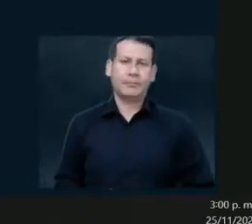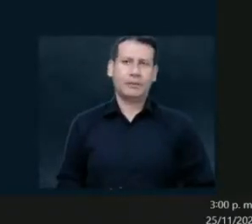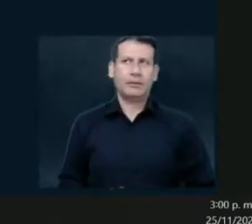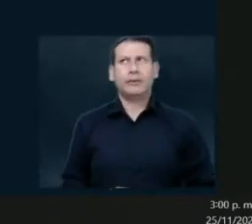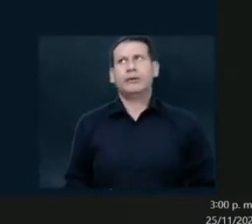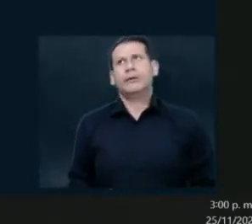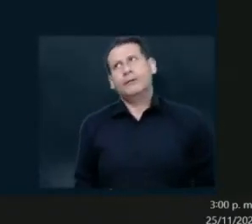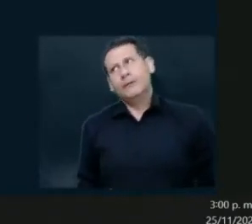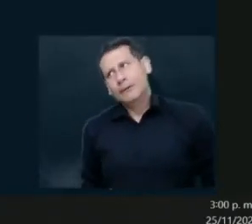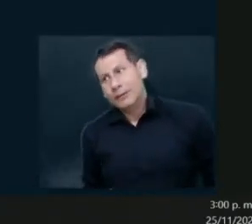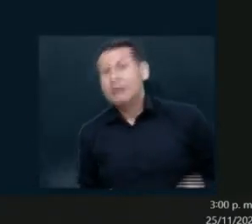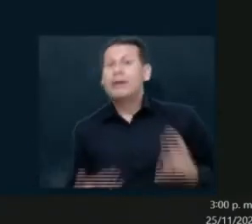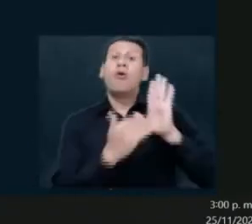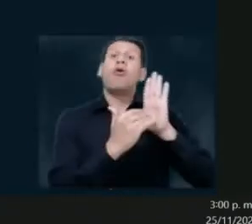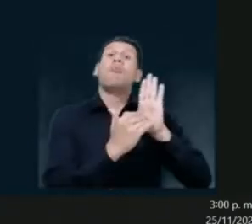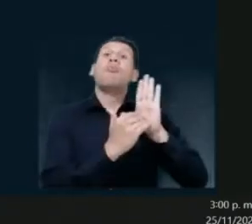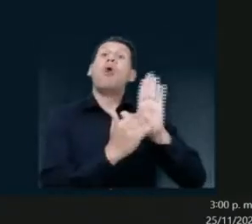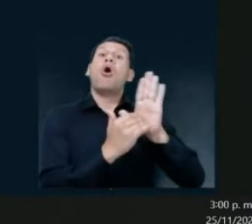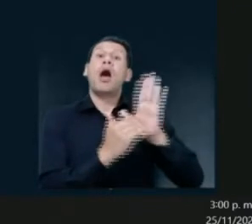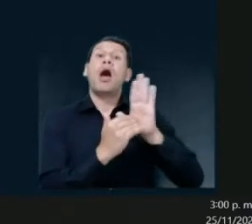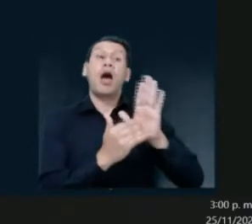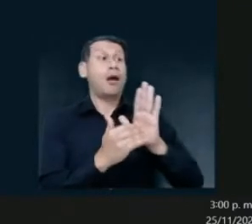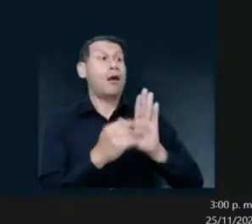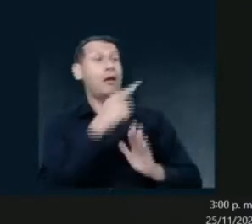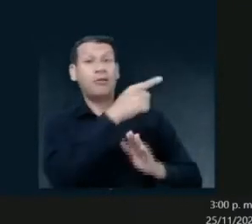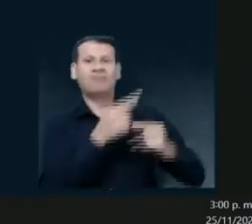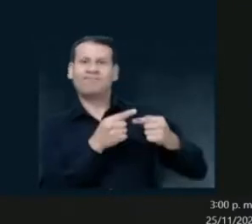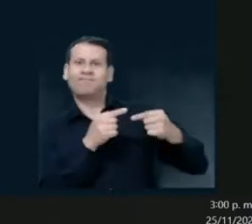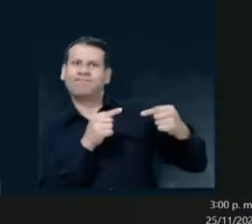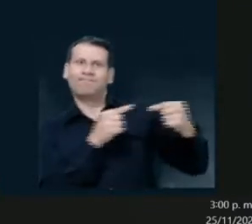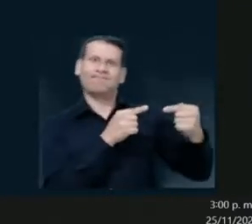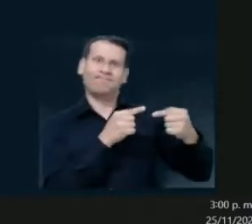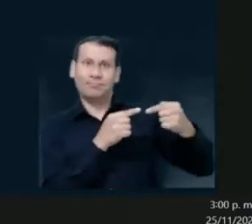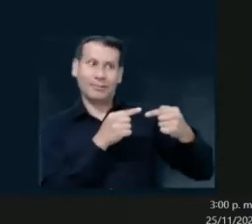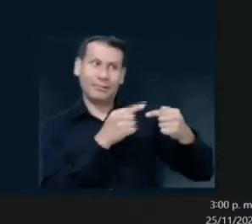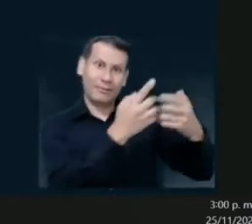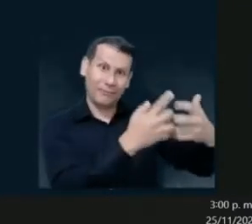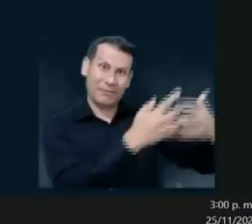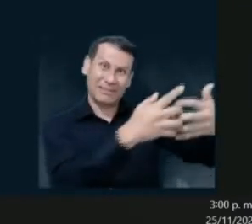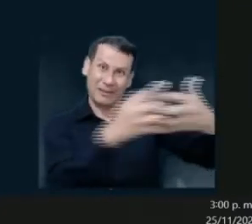model that actually competes with the current ones. No, much to the contrary.